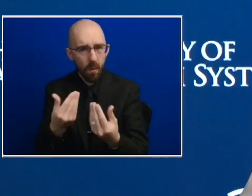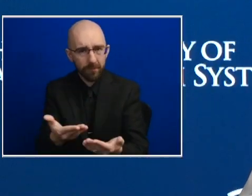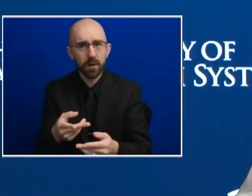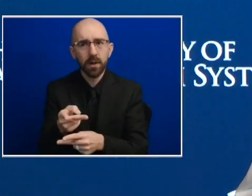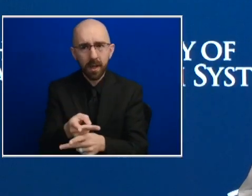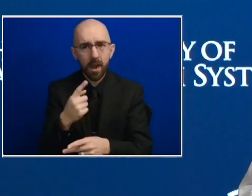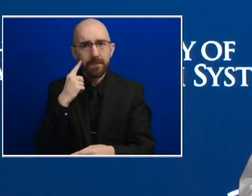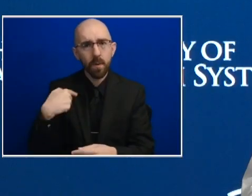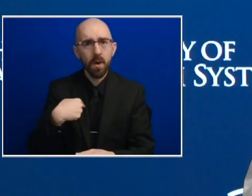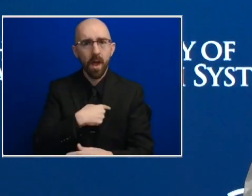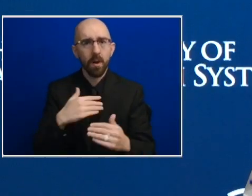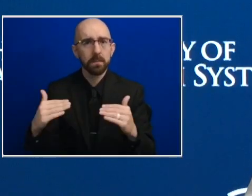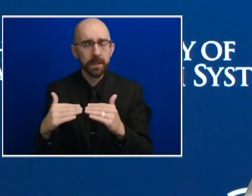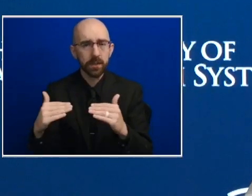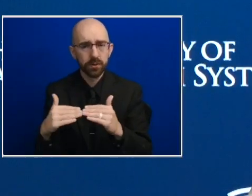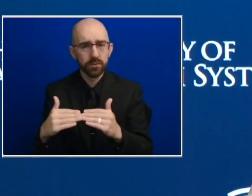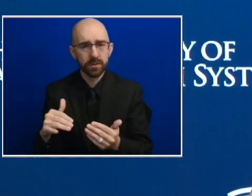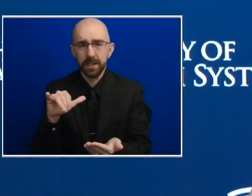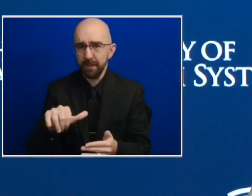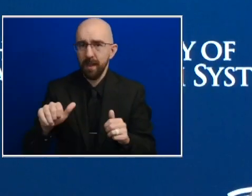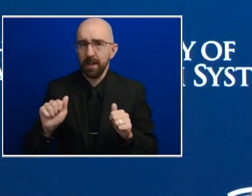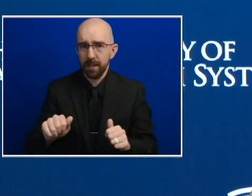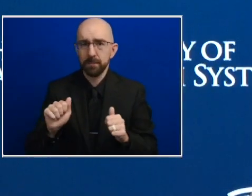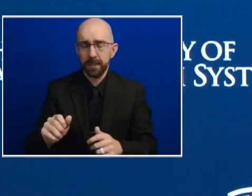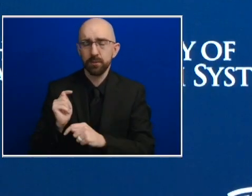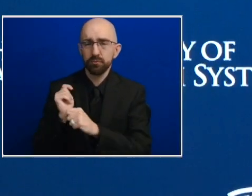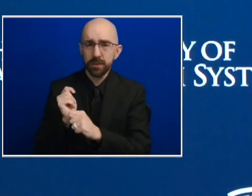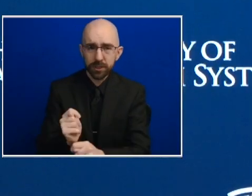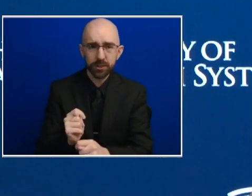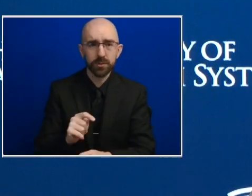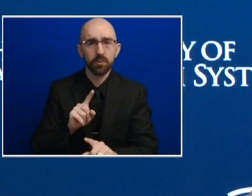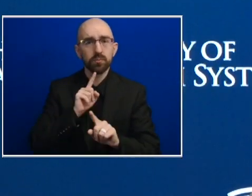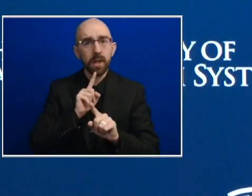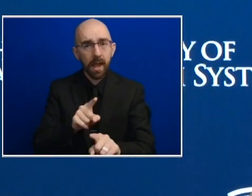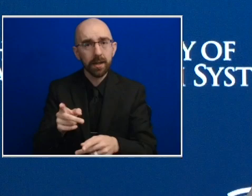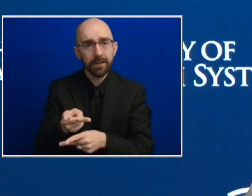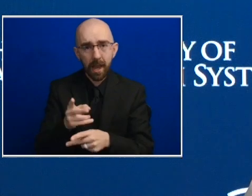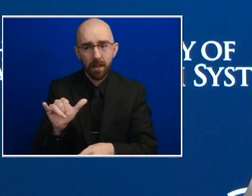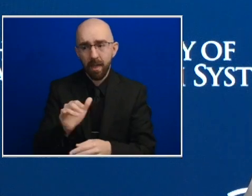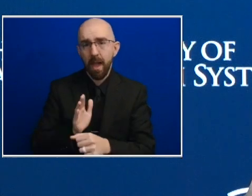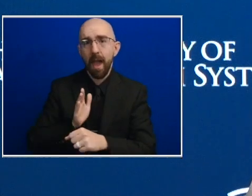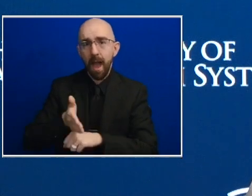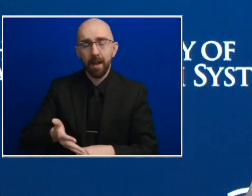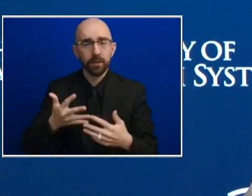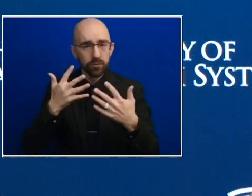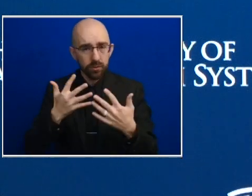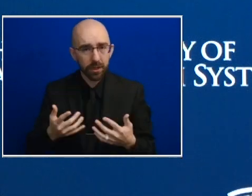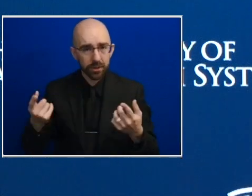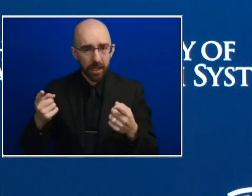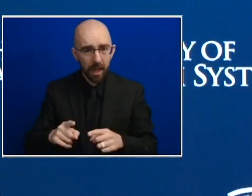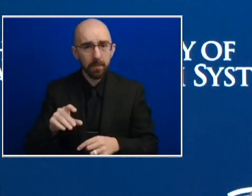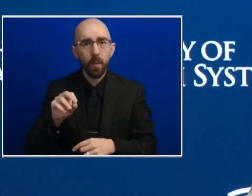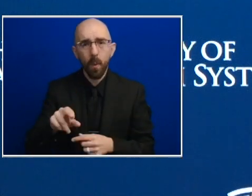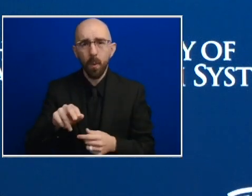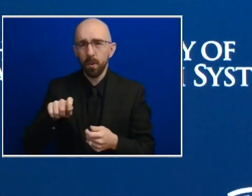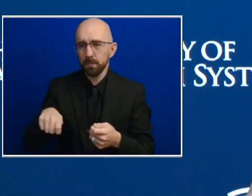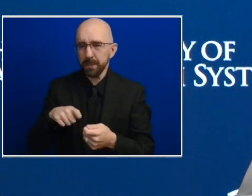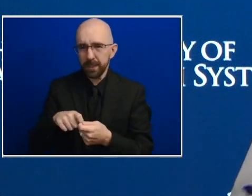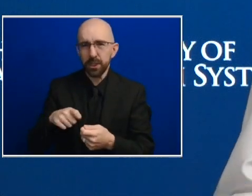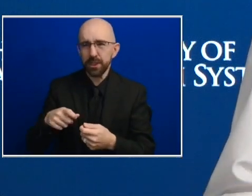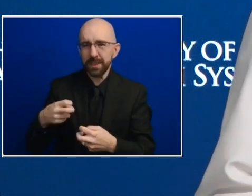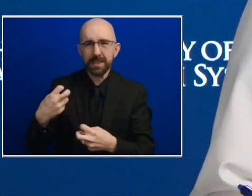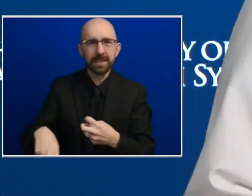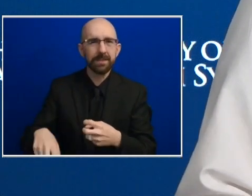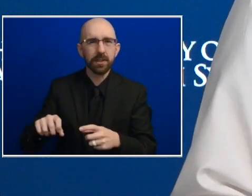colleagues. And that can be traditional reactive care, like after a tragedy or particularly difficult event, can be reactive